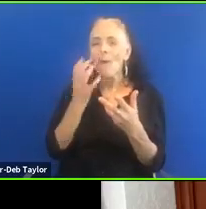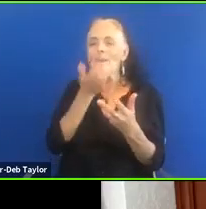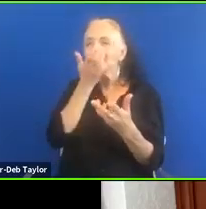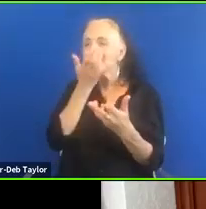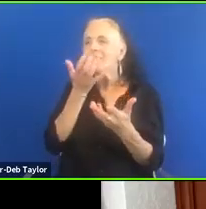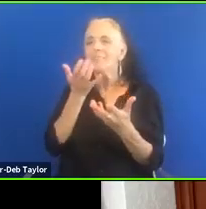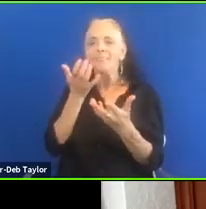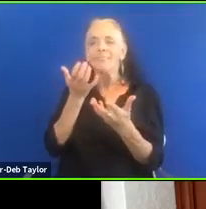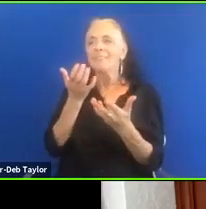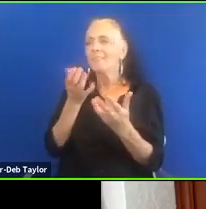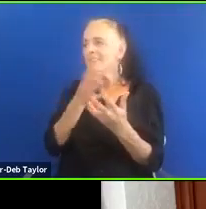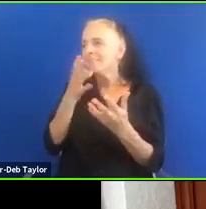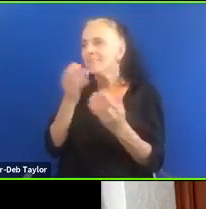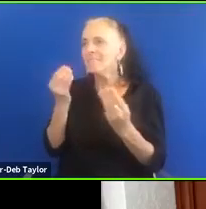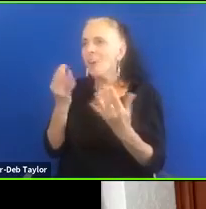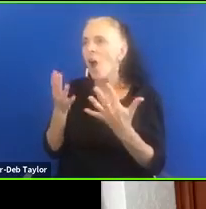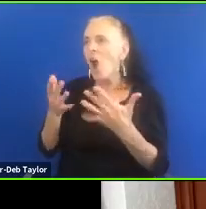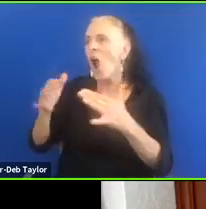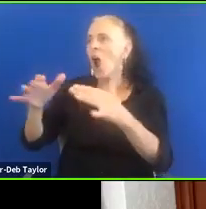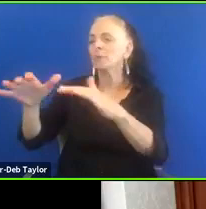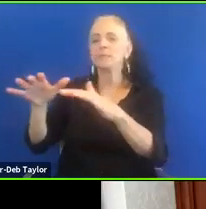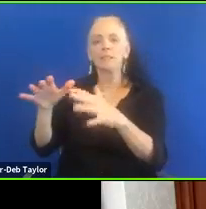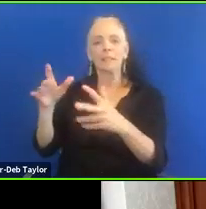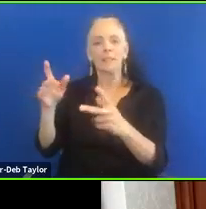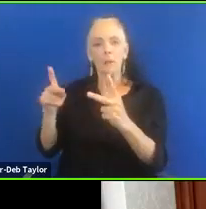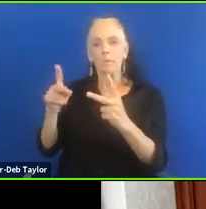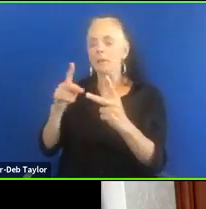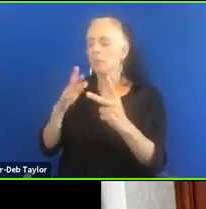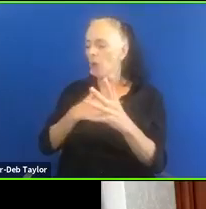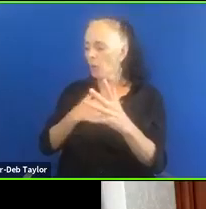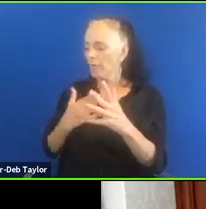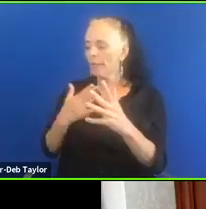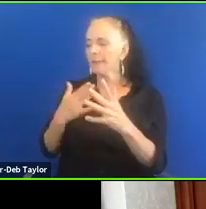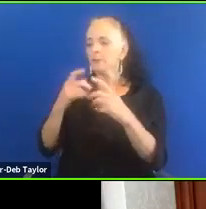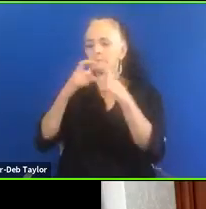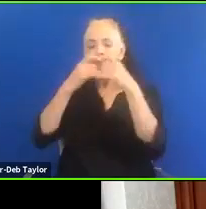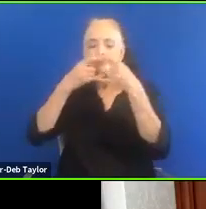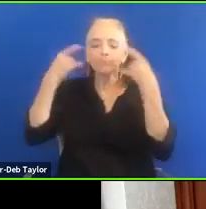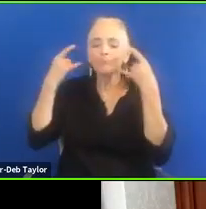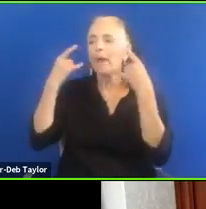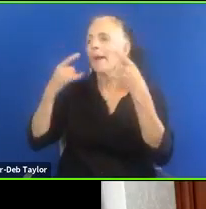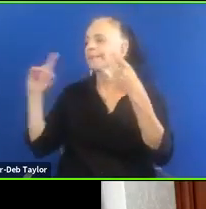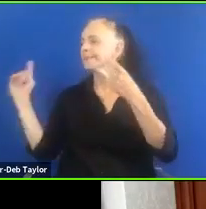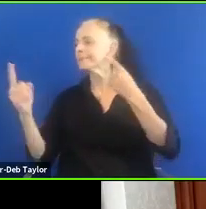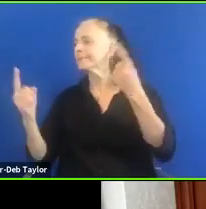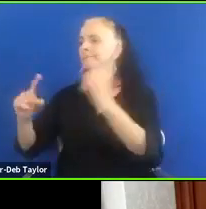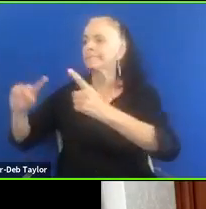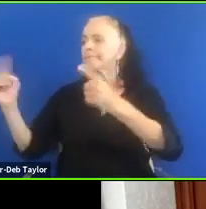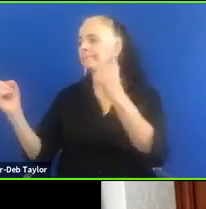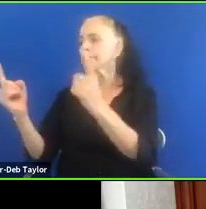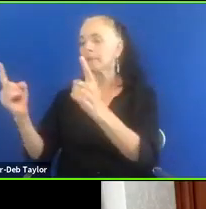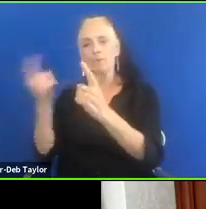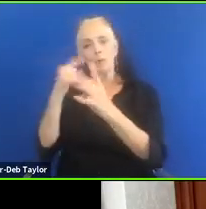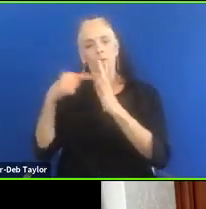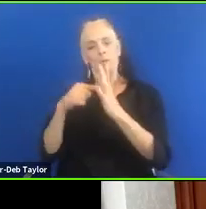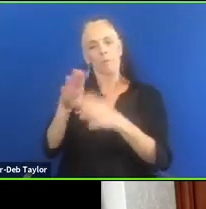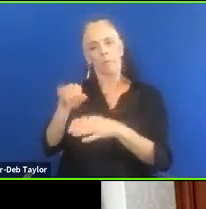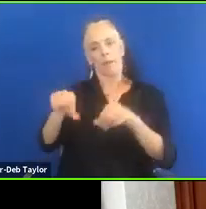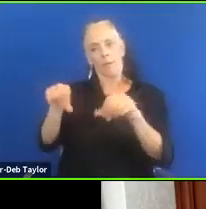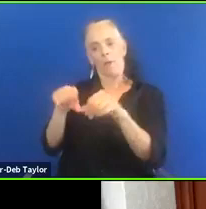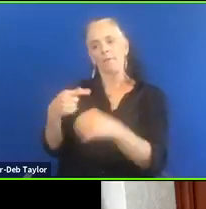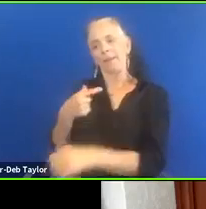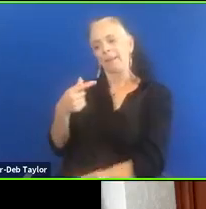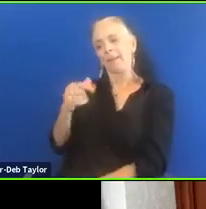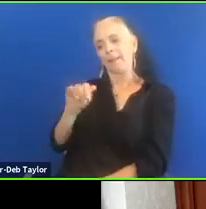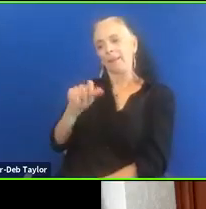that at Occupy the Farm. People are taking precaution, but coming together and working at the Guild Tract to grow food, to contribute to